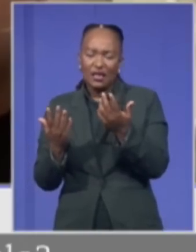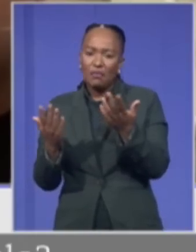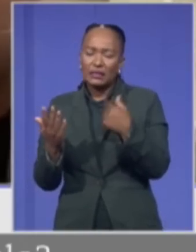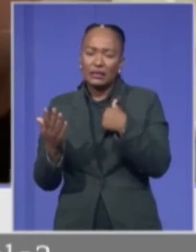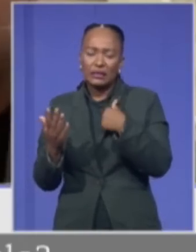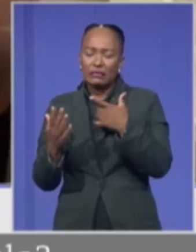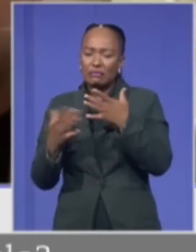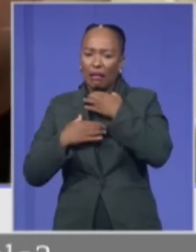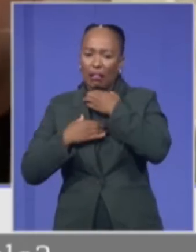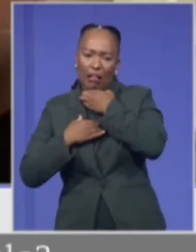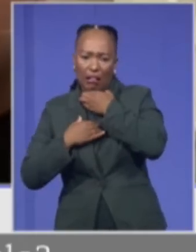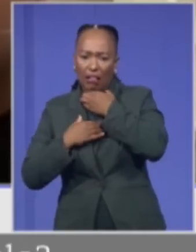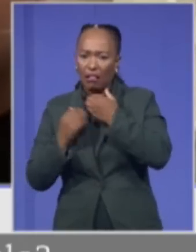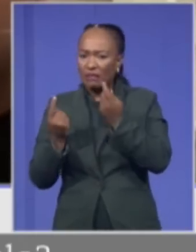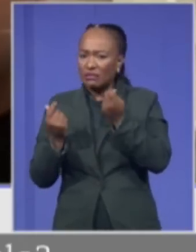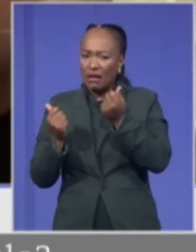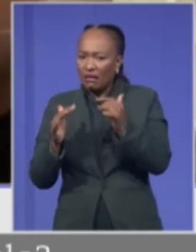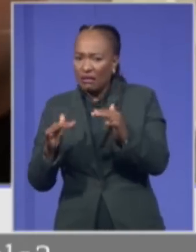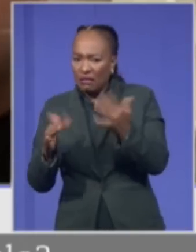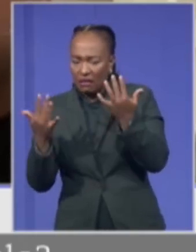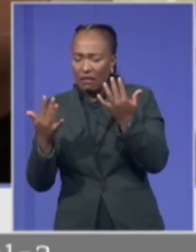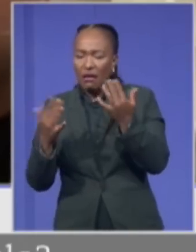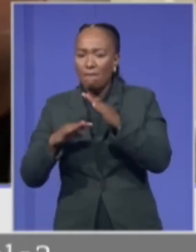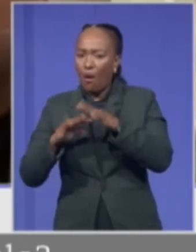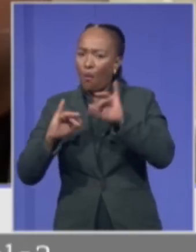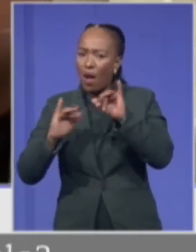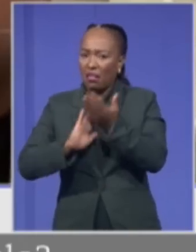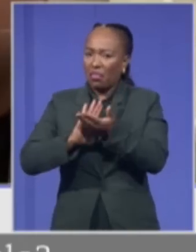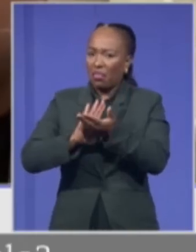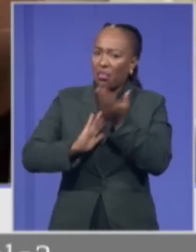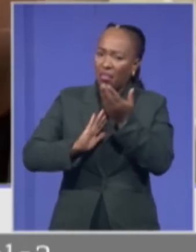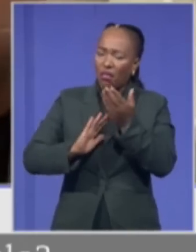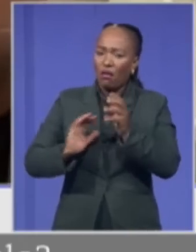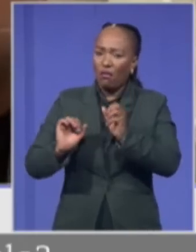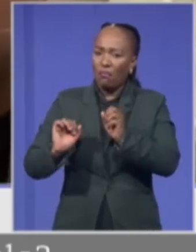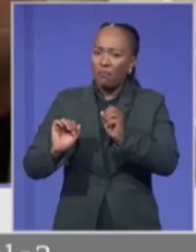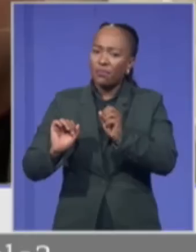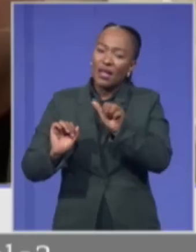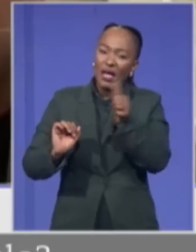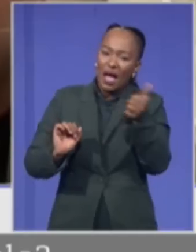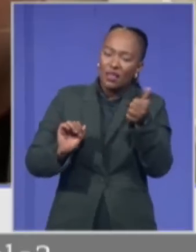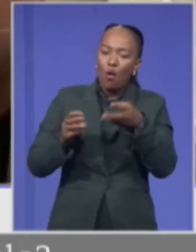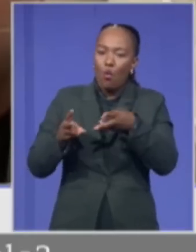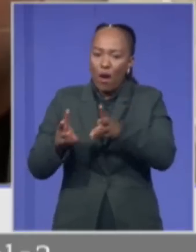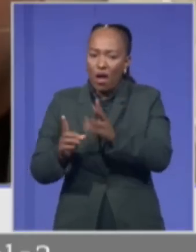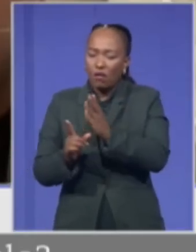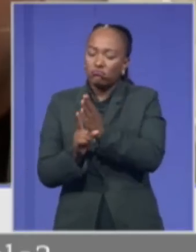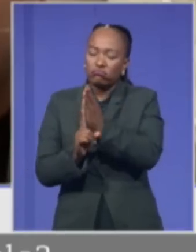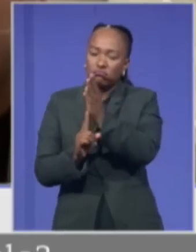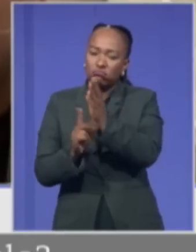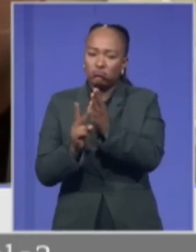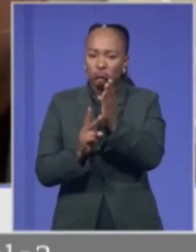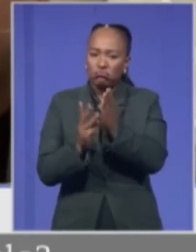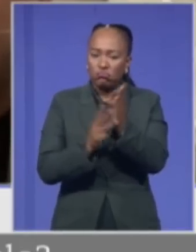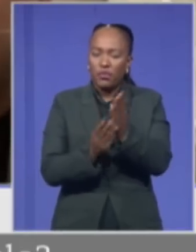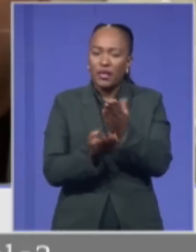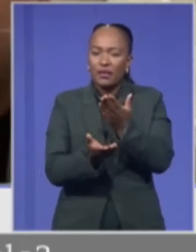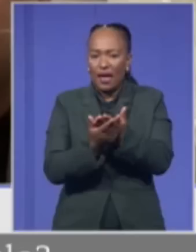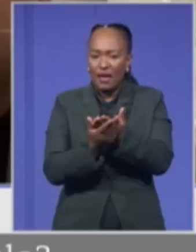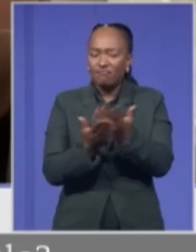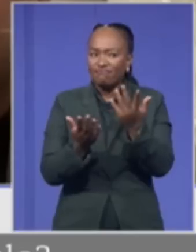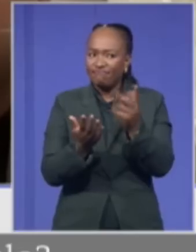ba kgatelelo efe kapa efe mara re kweša gore o na le menyatla e mentši o na le tsela tše dintši tše mohlomongwe ba ka di lebelelago gore ba tle